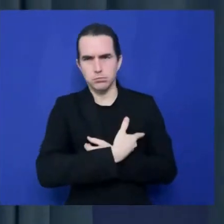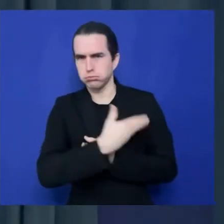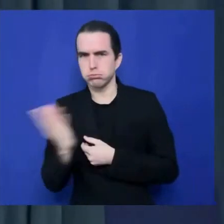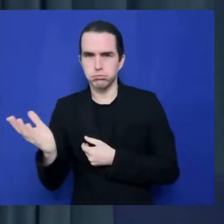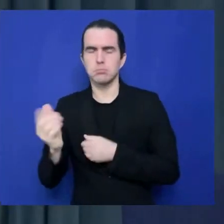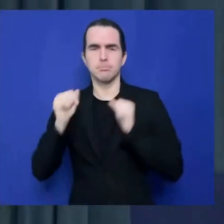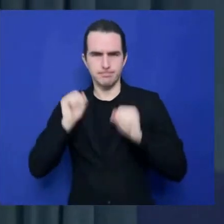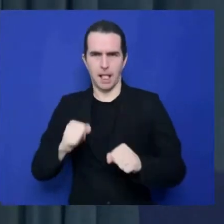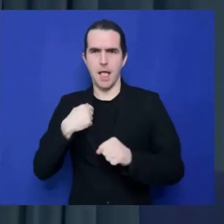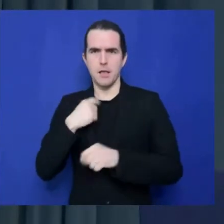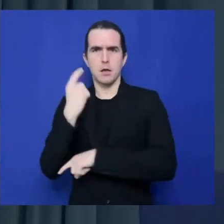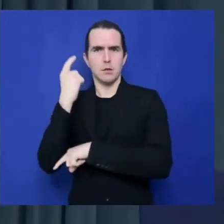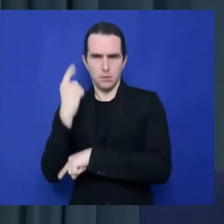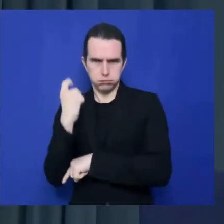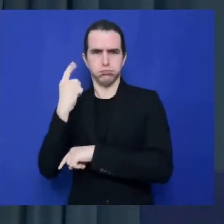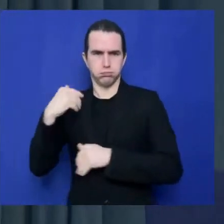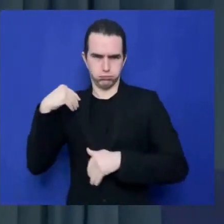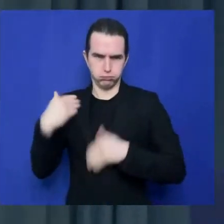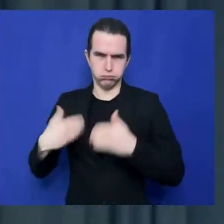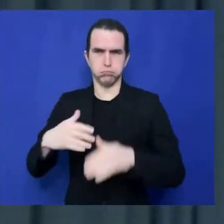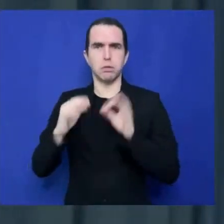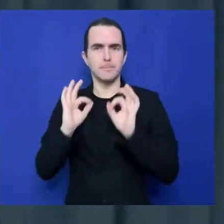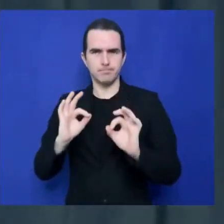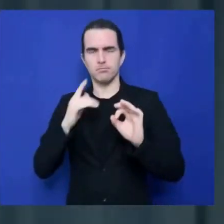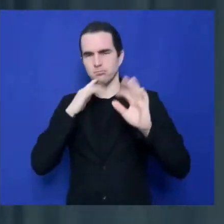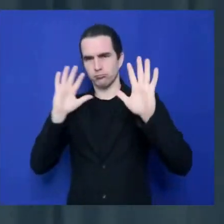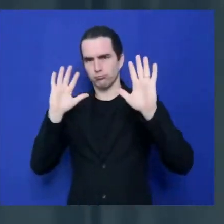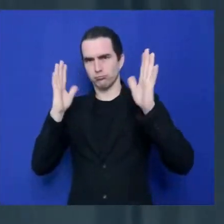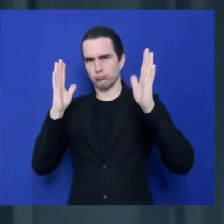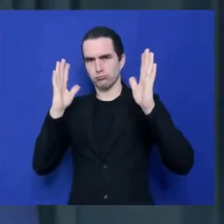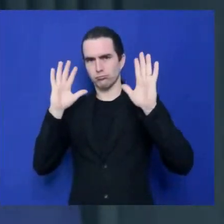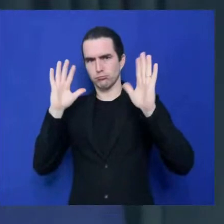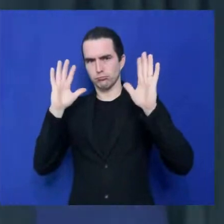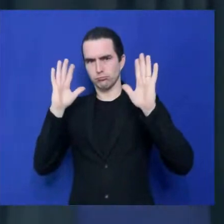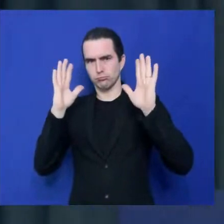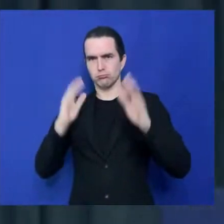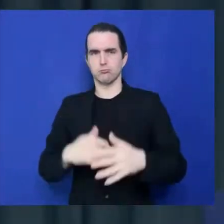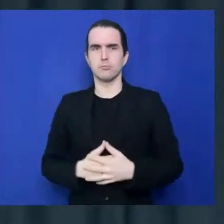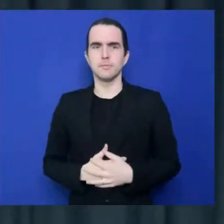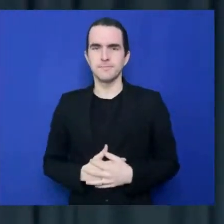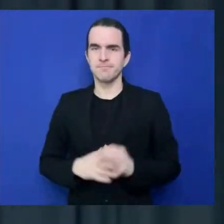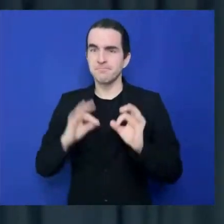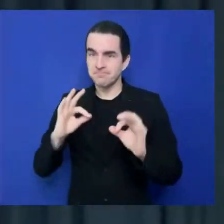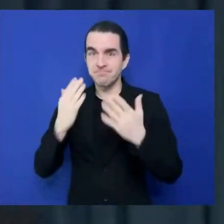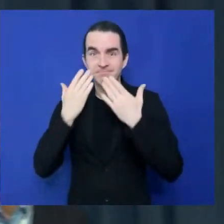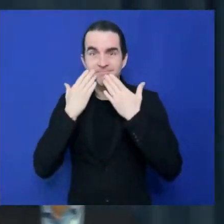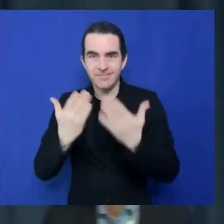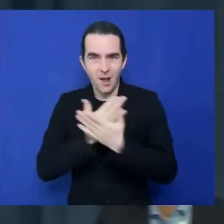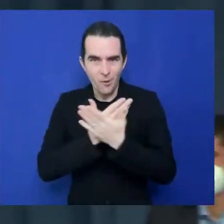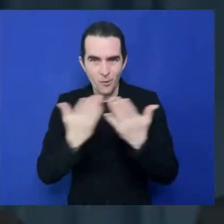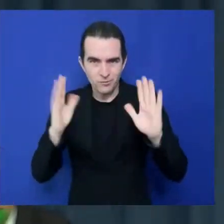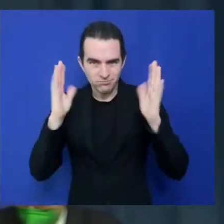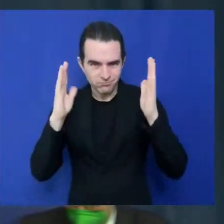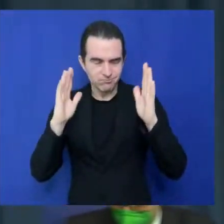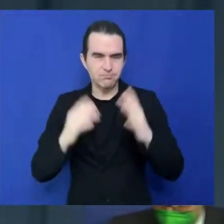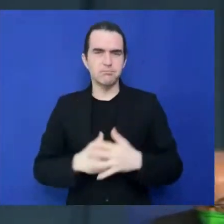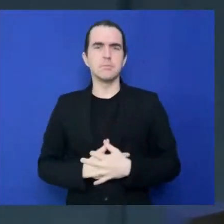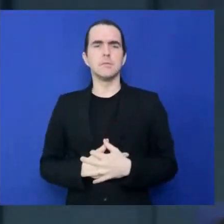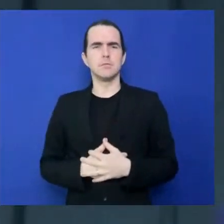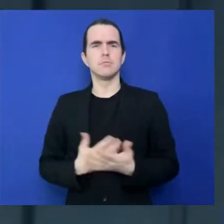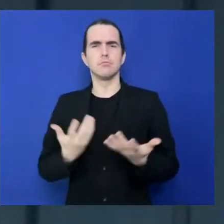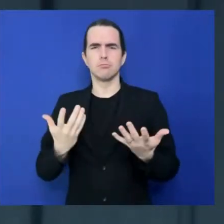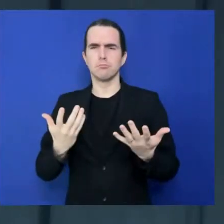So it's just so hard, I can hardly hear anything. But anyway, who I am, it is wonderful to have with us today our